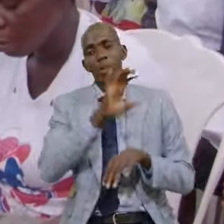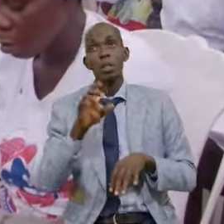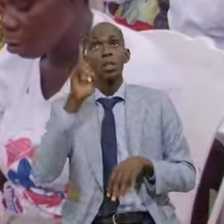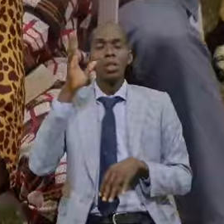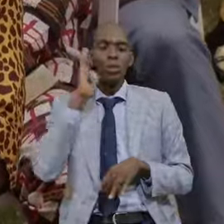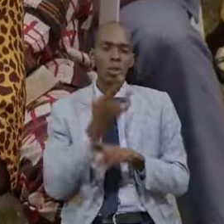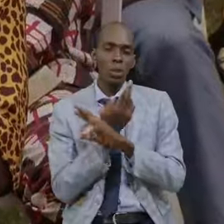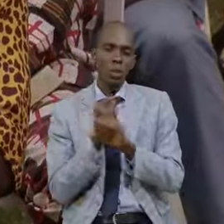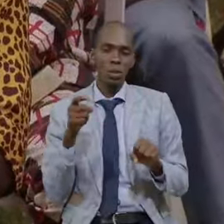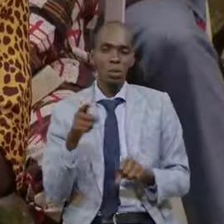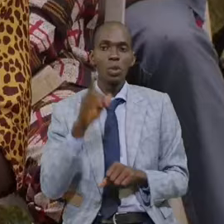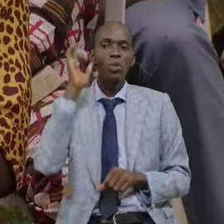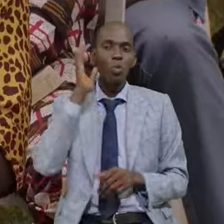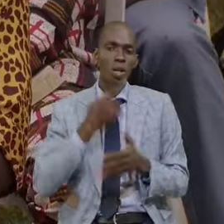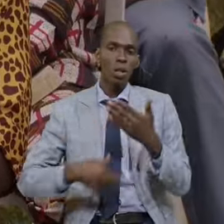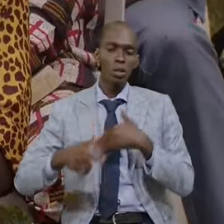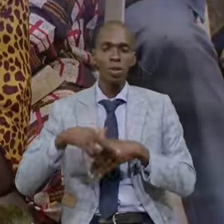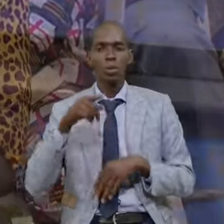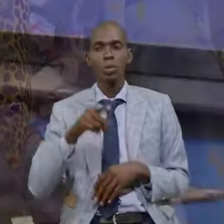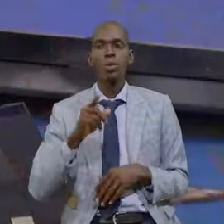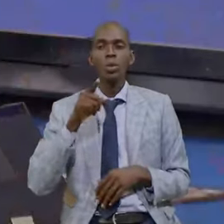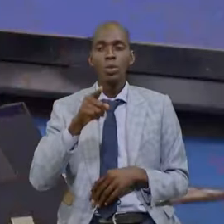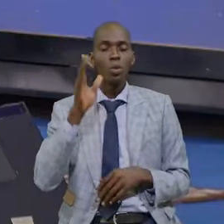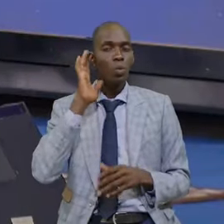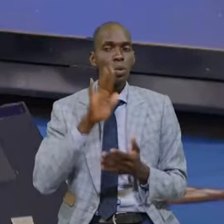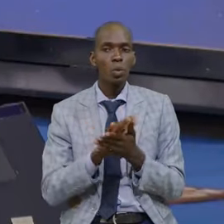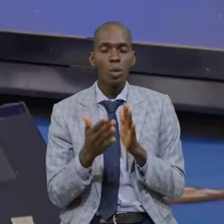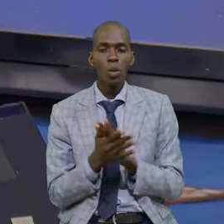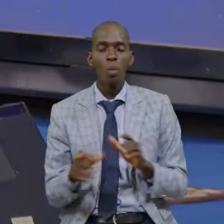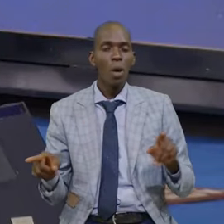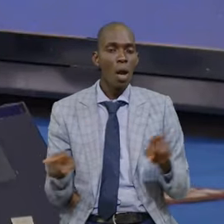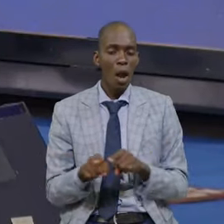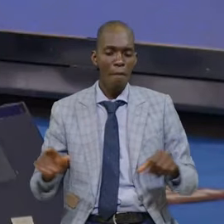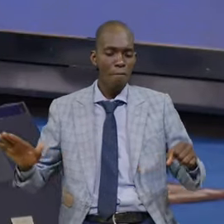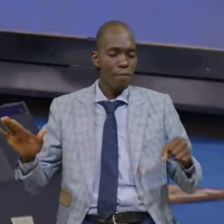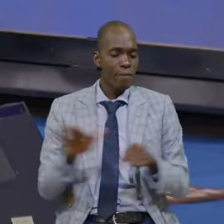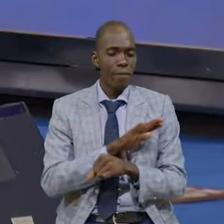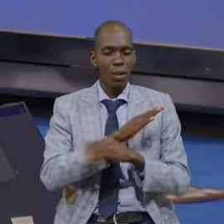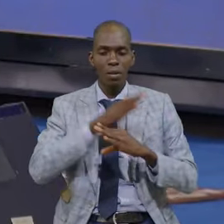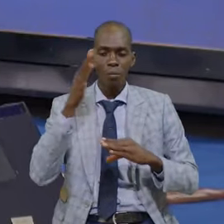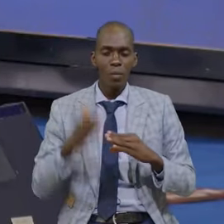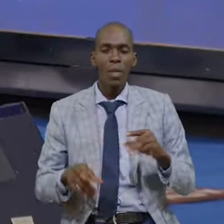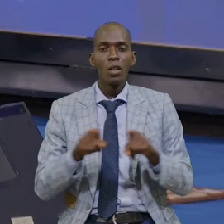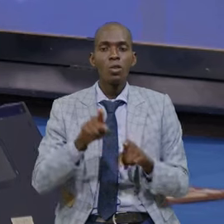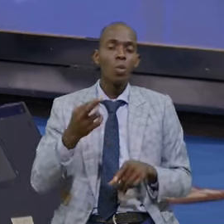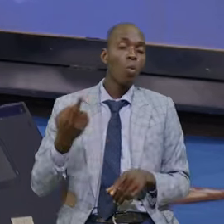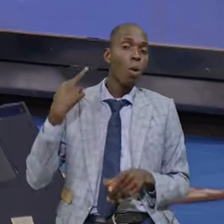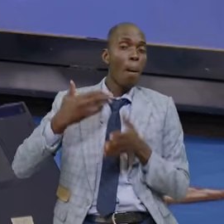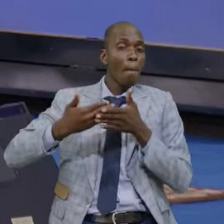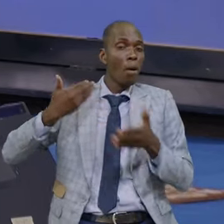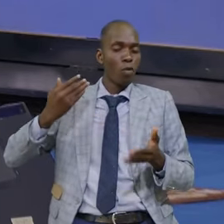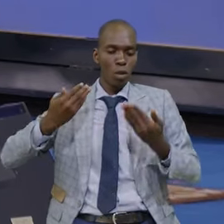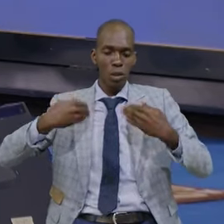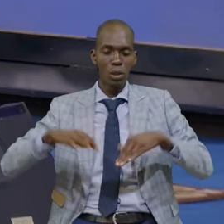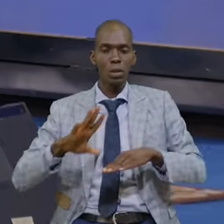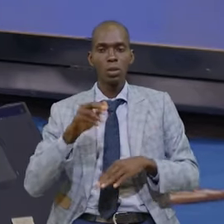you. You'll become as full as you were before you did the selling. A new life is